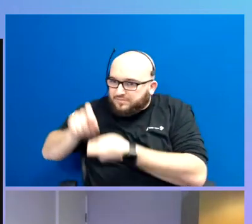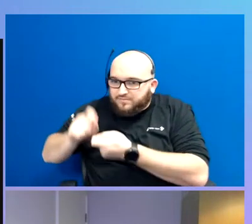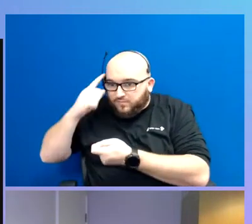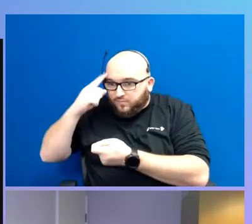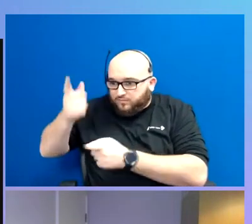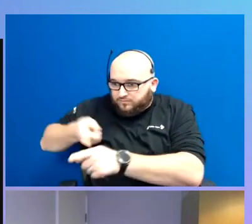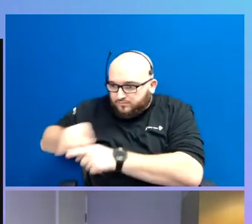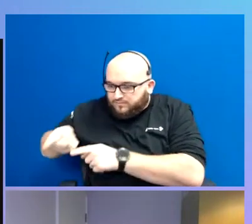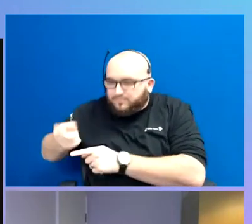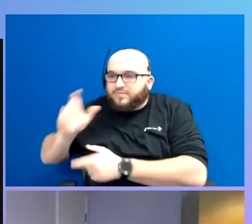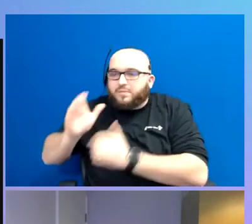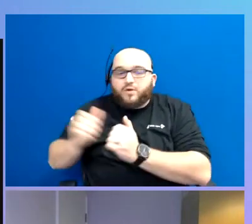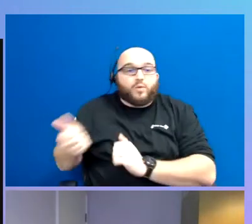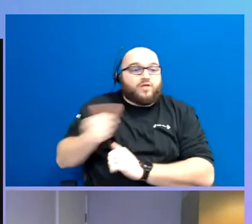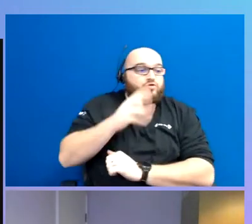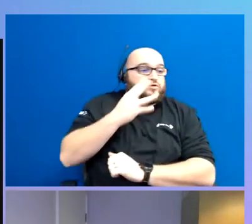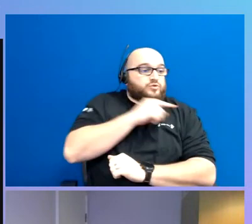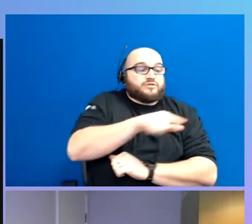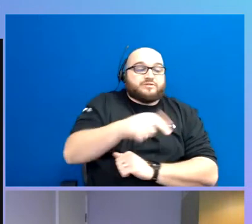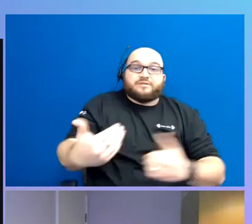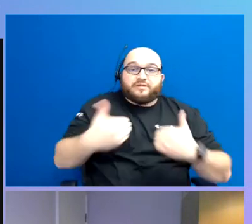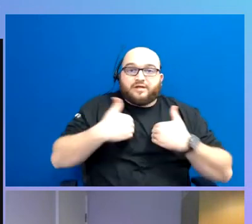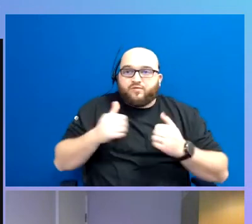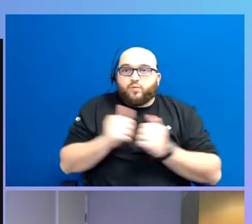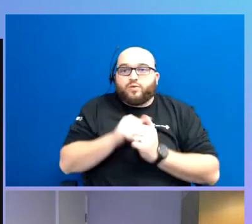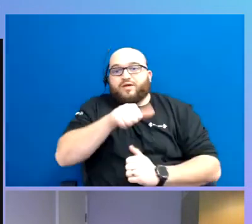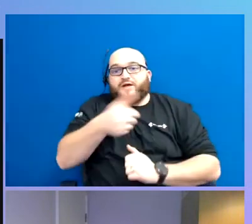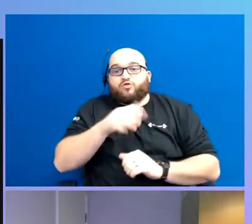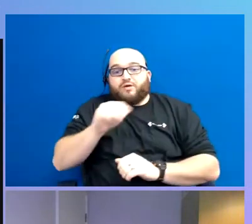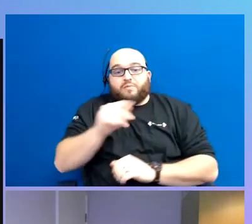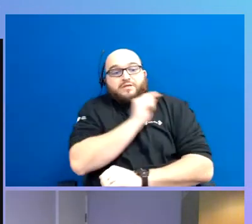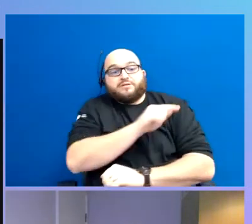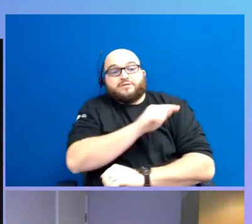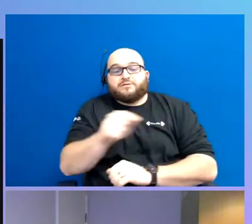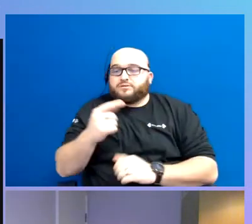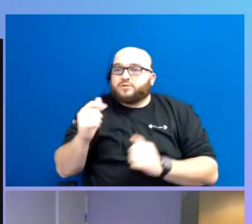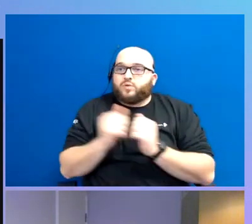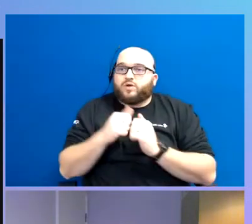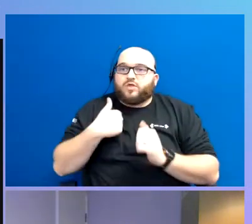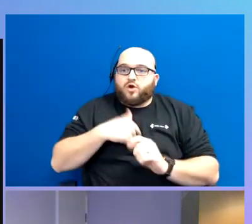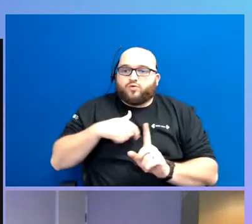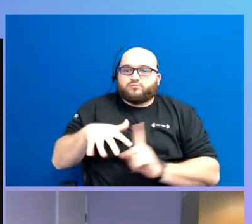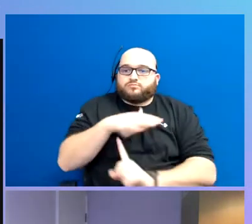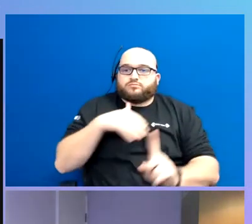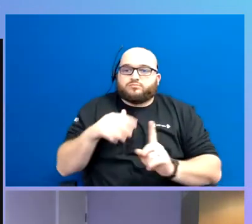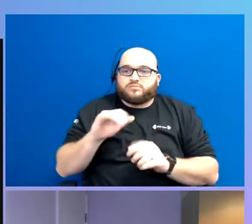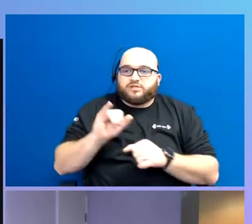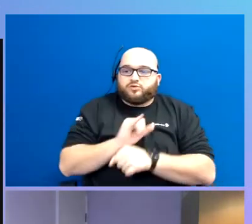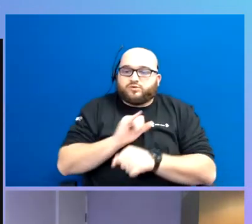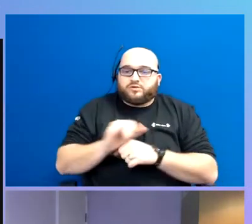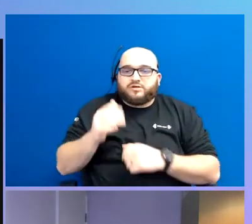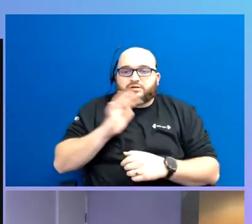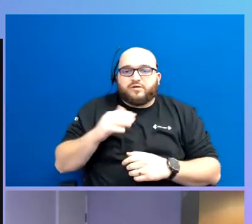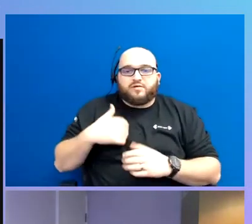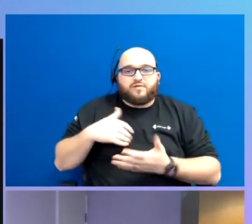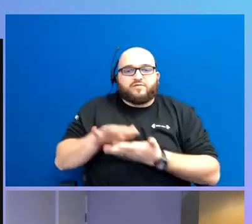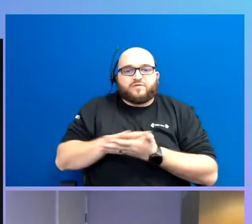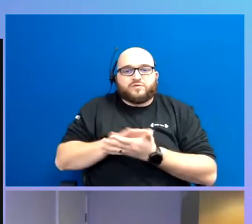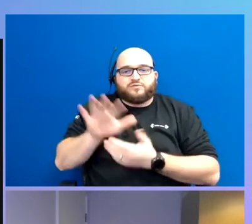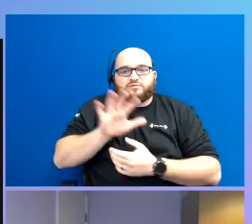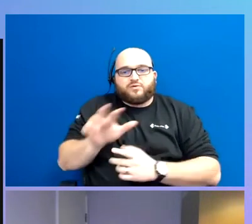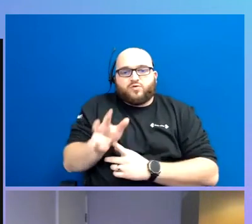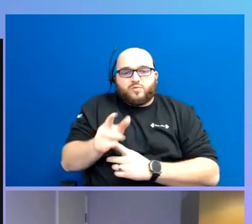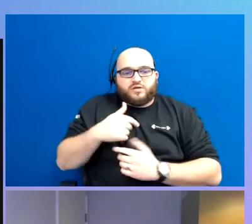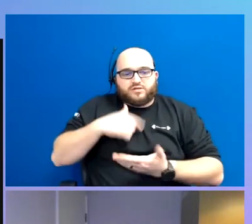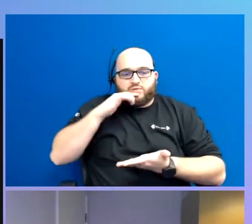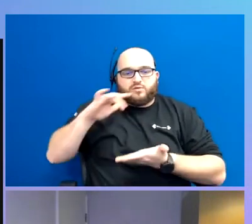comparison to the other experiences he has had with other companies in our immediate surrounding industry. It's about 3 minutes long. I will hit